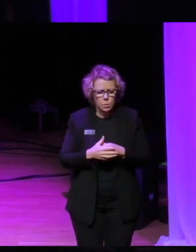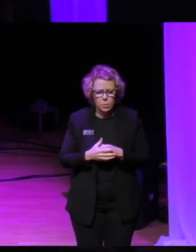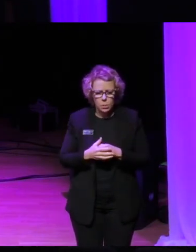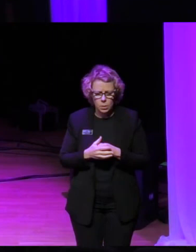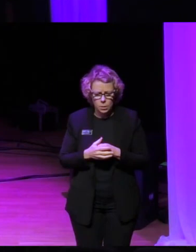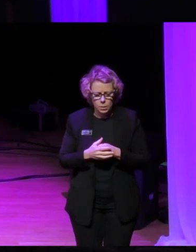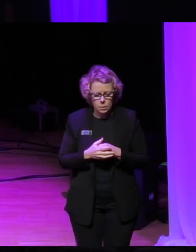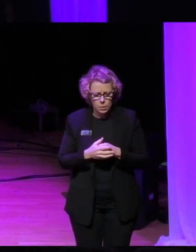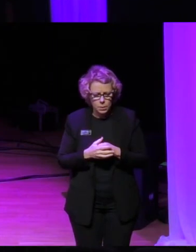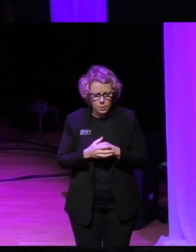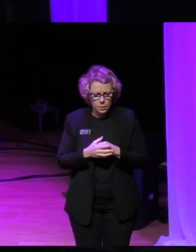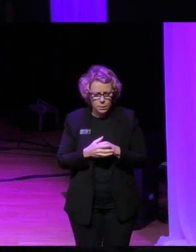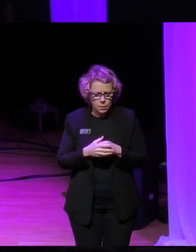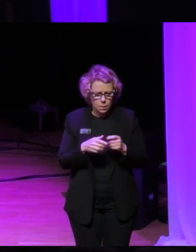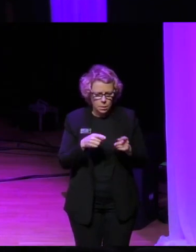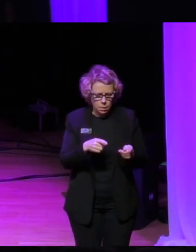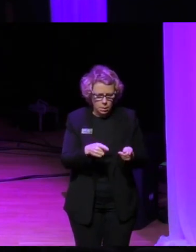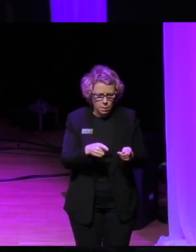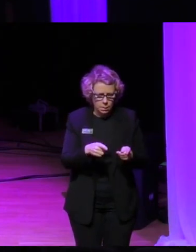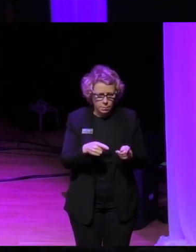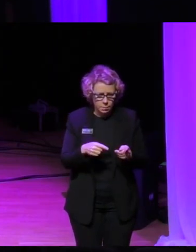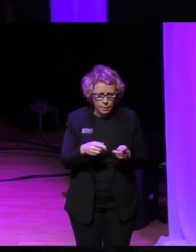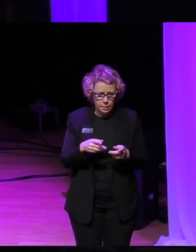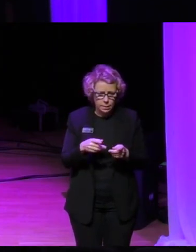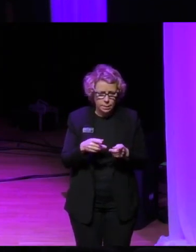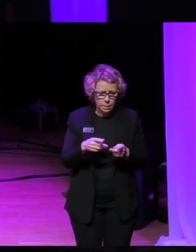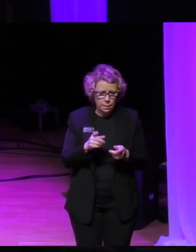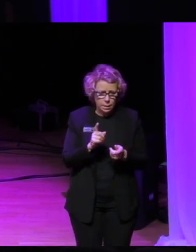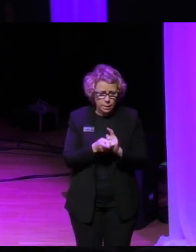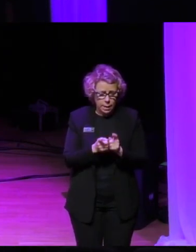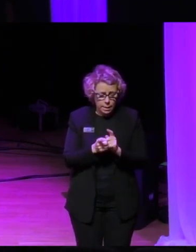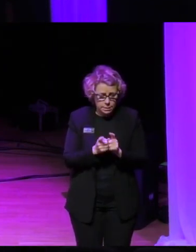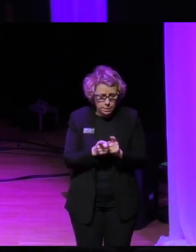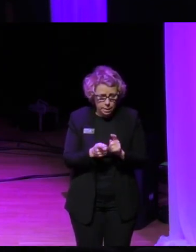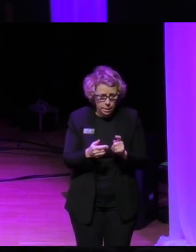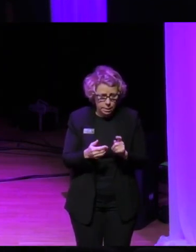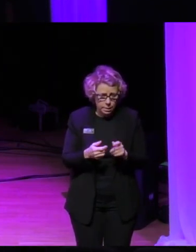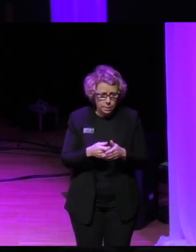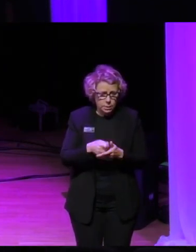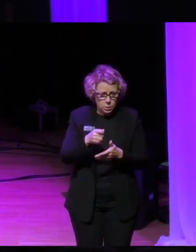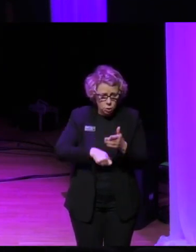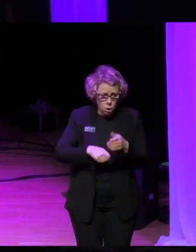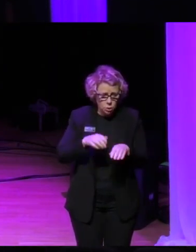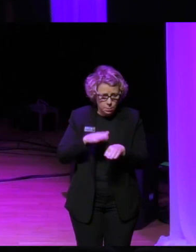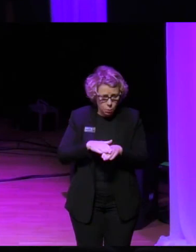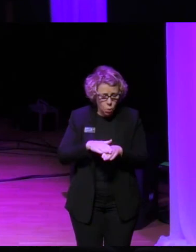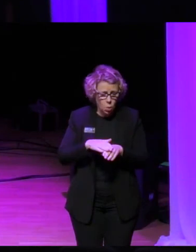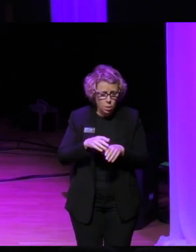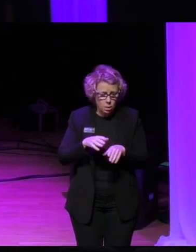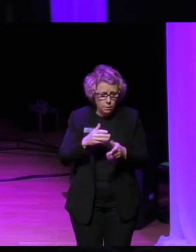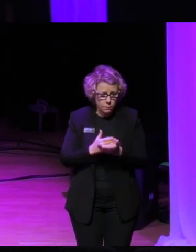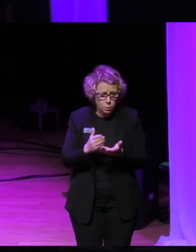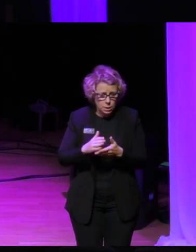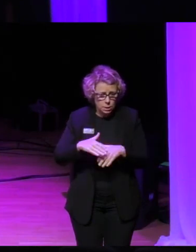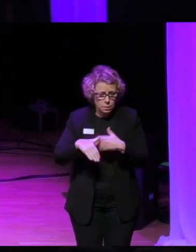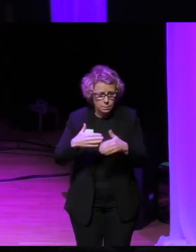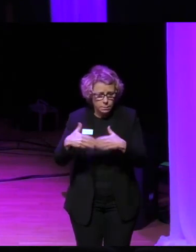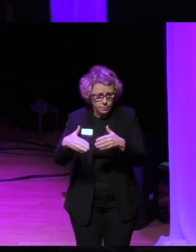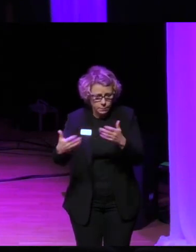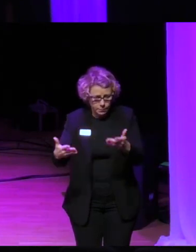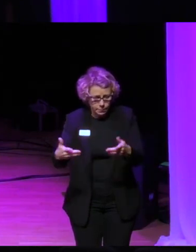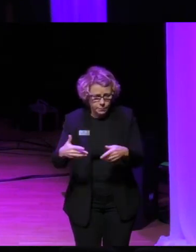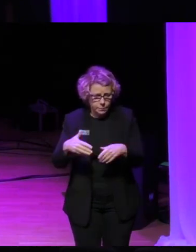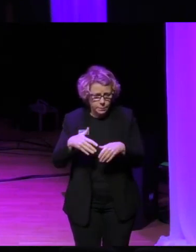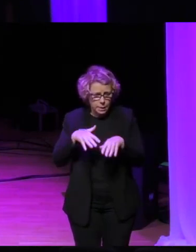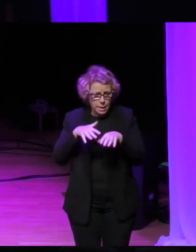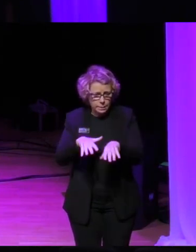within your organization? So yes, we will certainly respond in court, to the